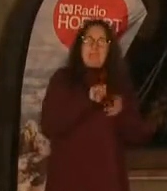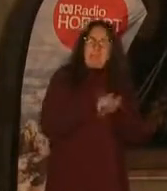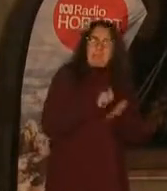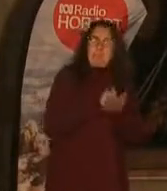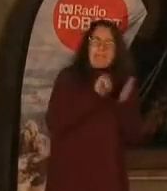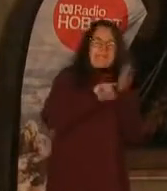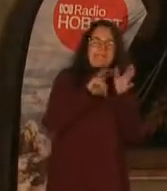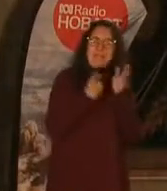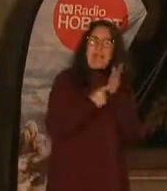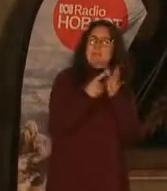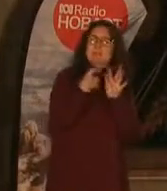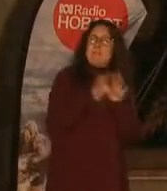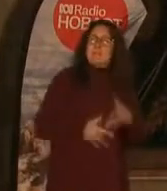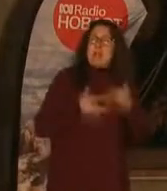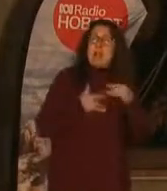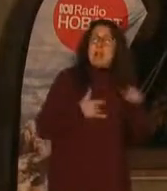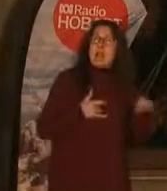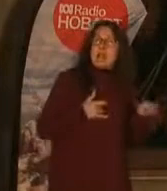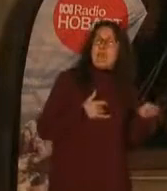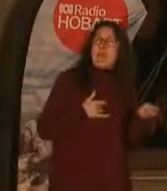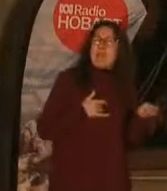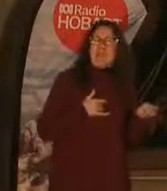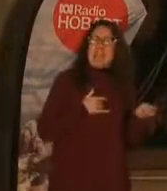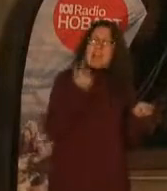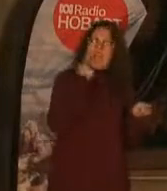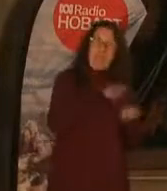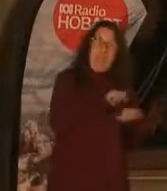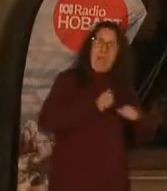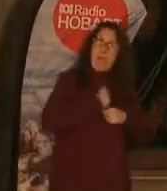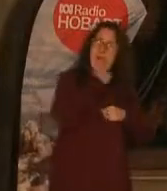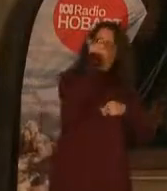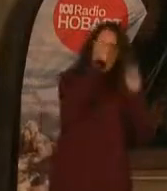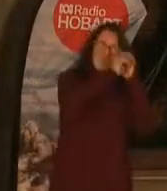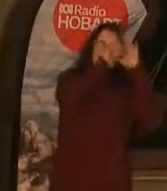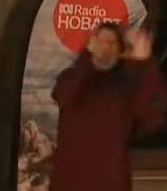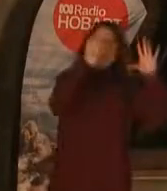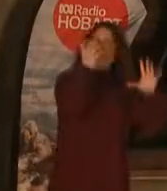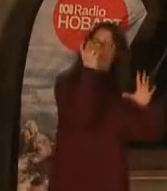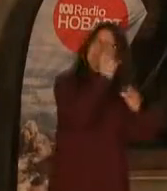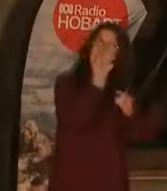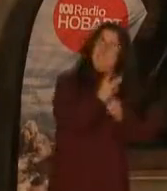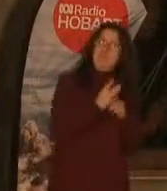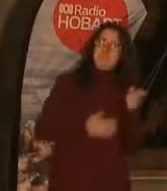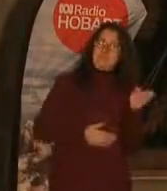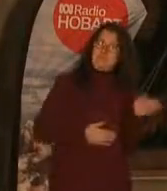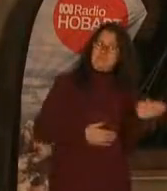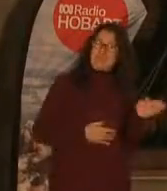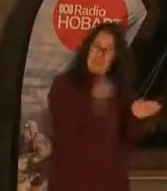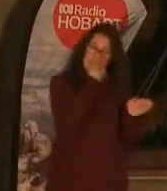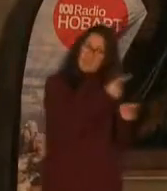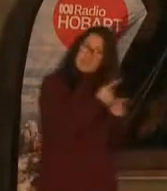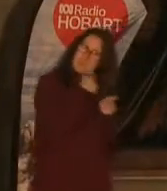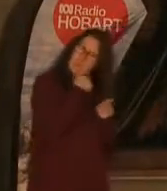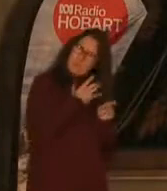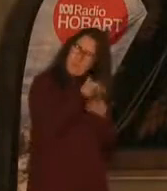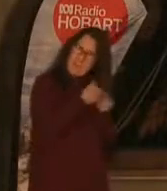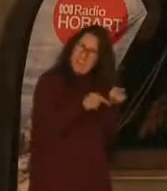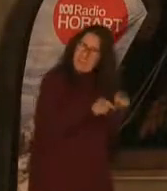in, you know, grasping some of our concepts. Did you want to speak a little bit more to that? I